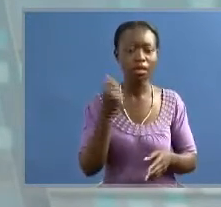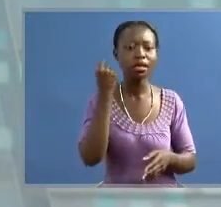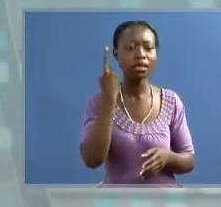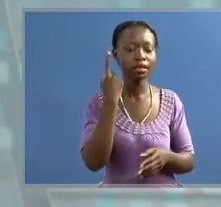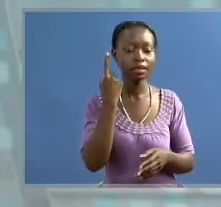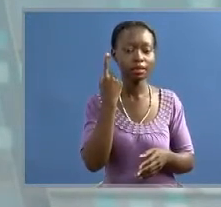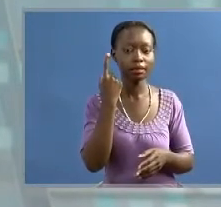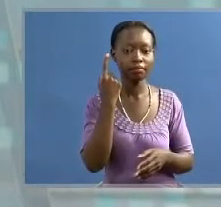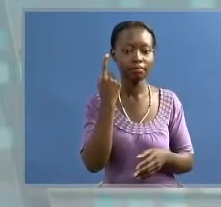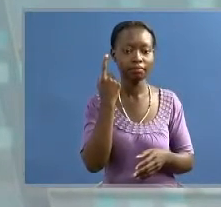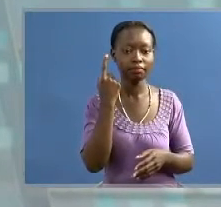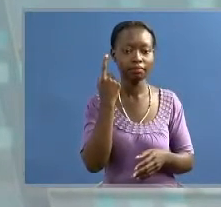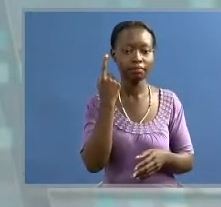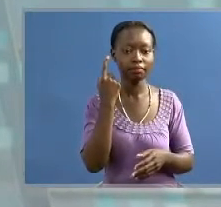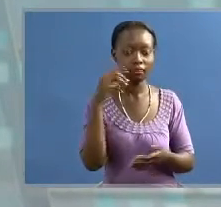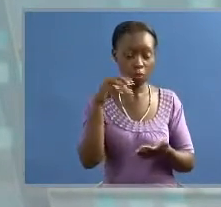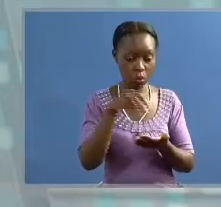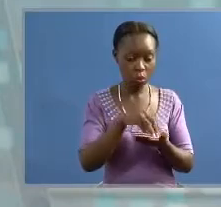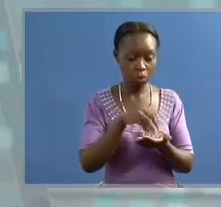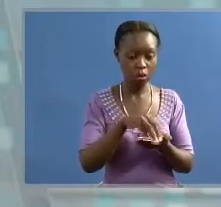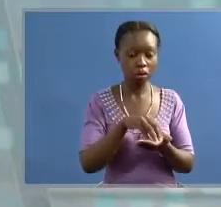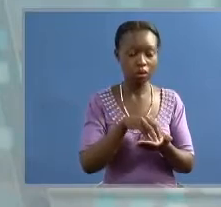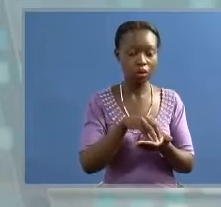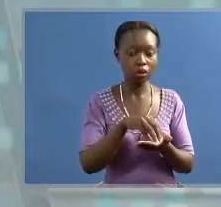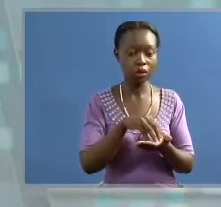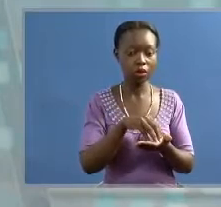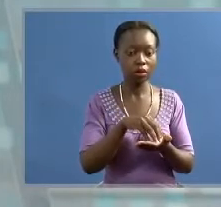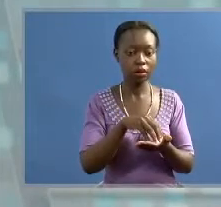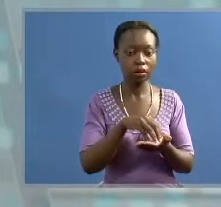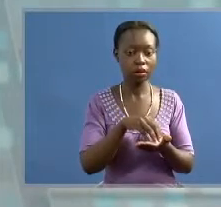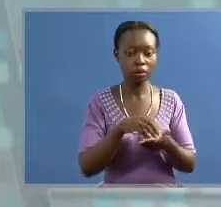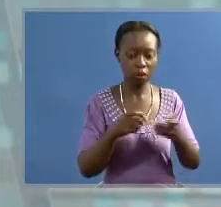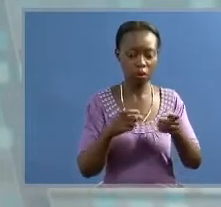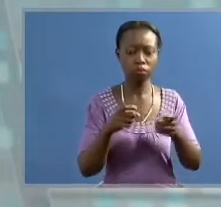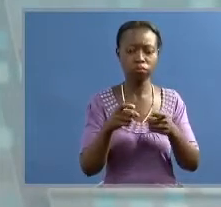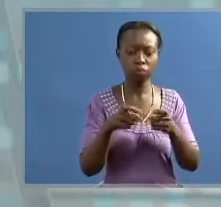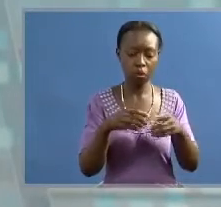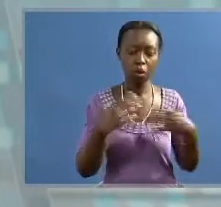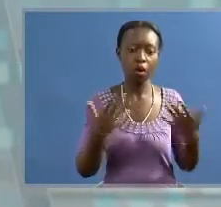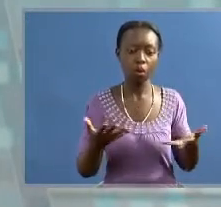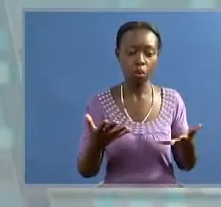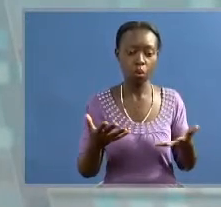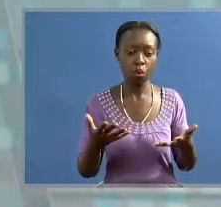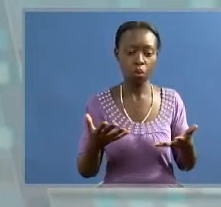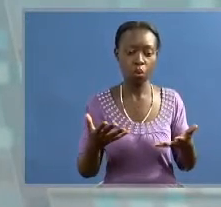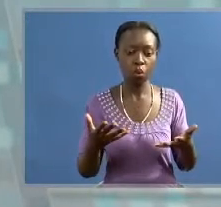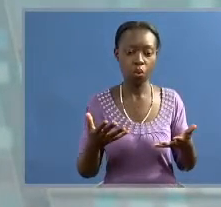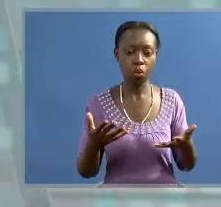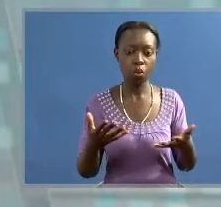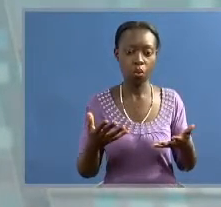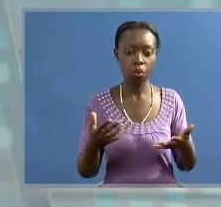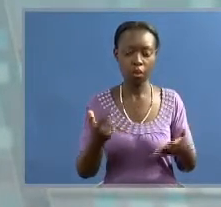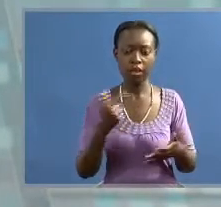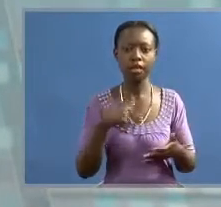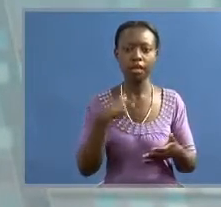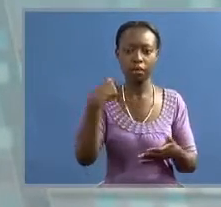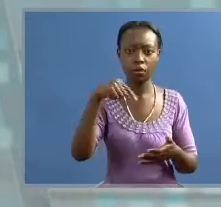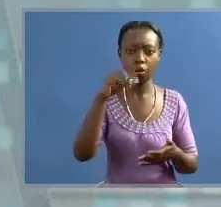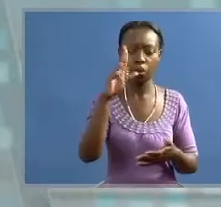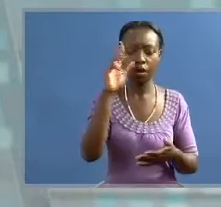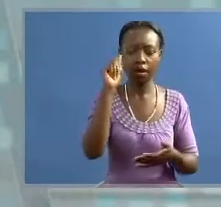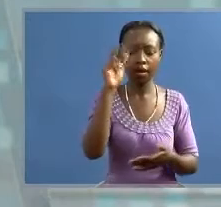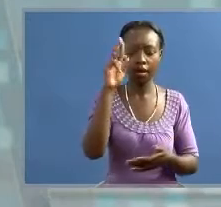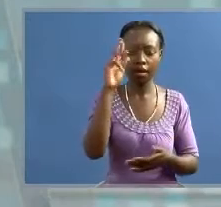the conditions or steps of self-quarantine. What exactly is self-quarantine? What is expected